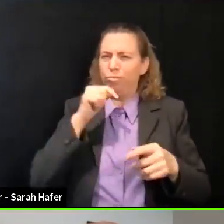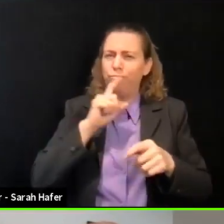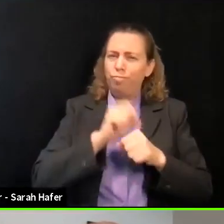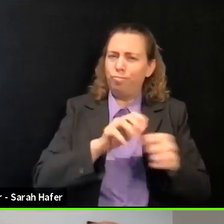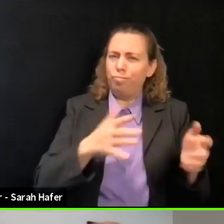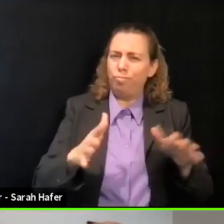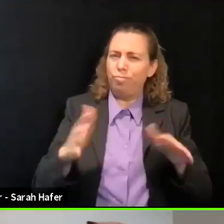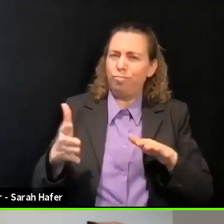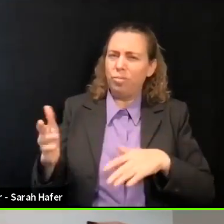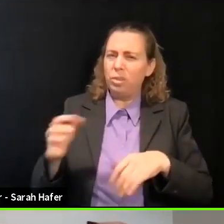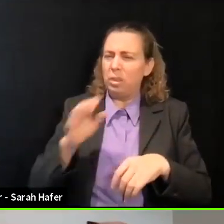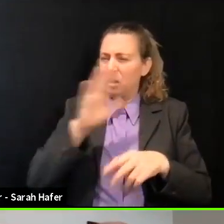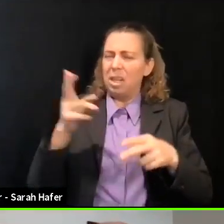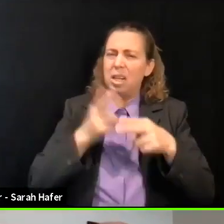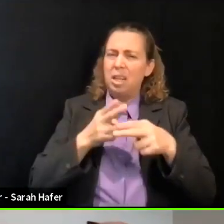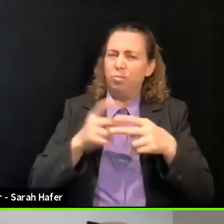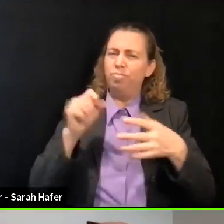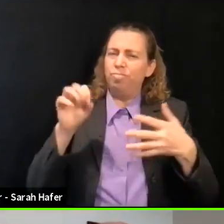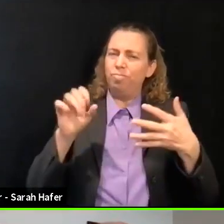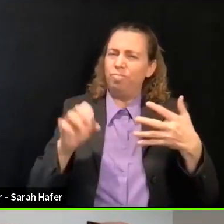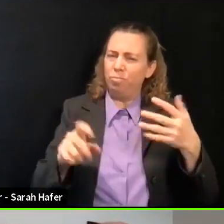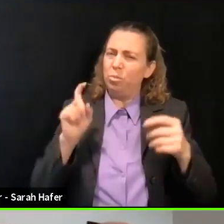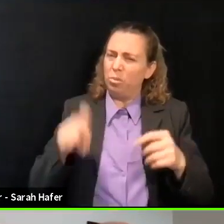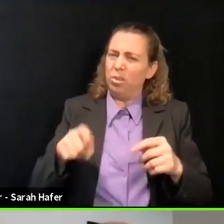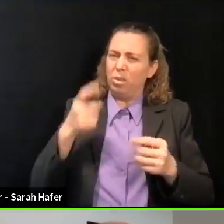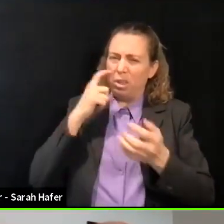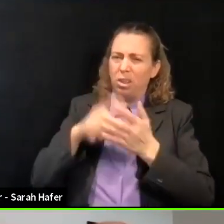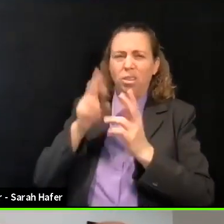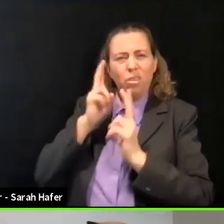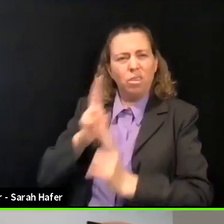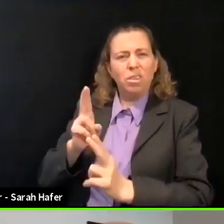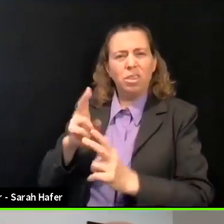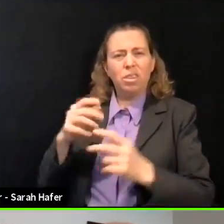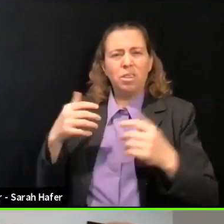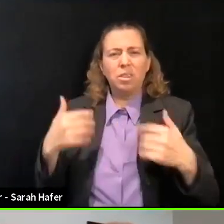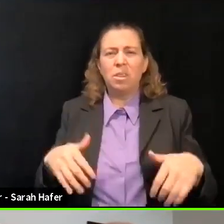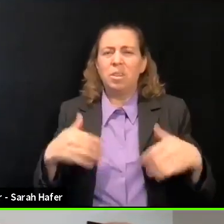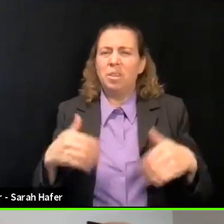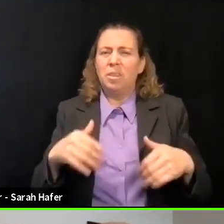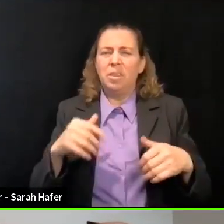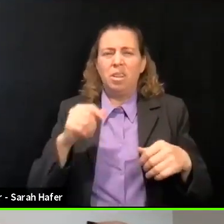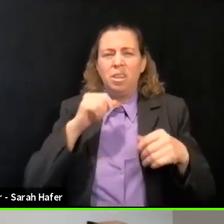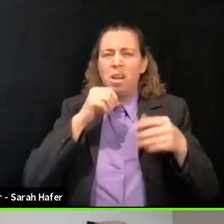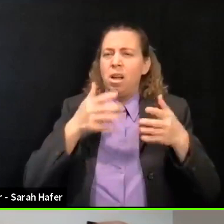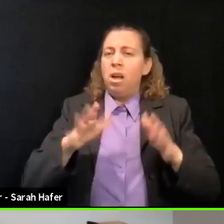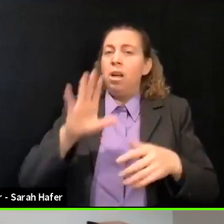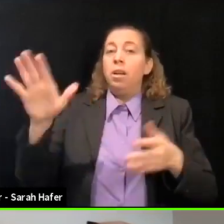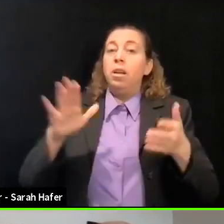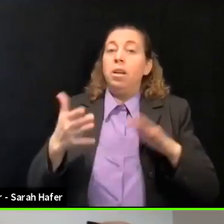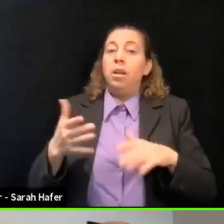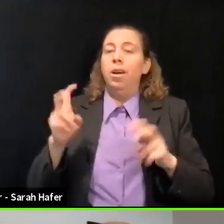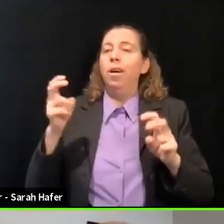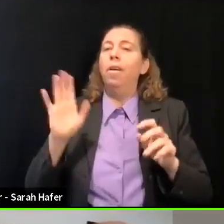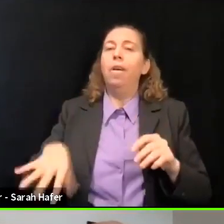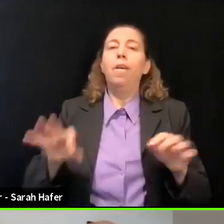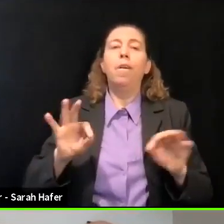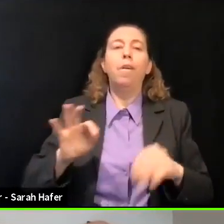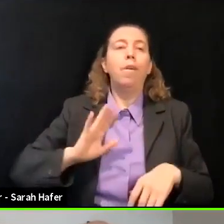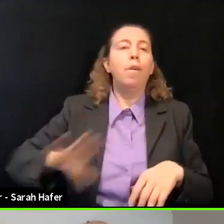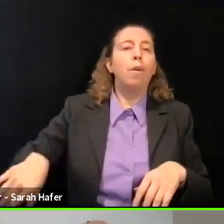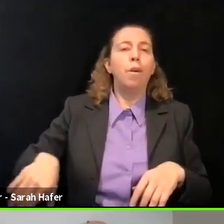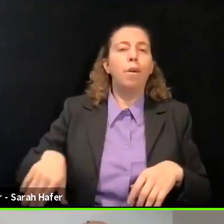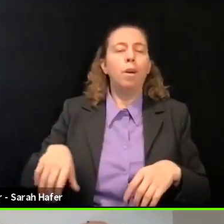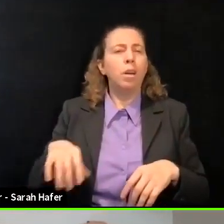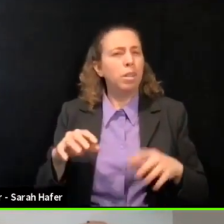alive, and not to have the unfortunate circumstances of their death overshadow the uniqueness and beauty and love of their